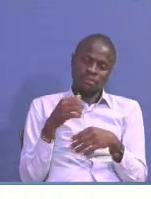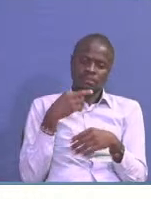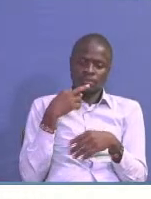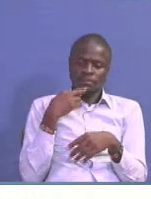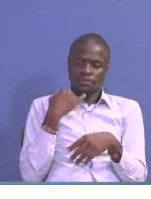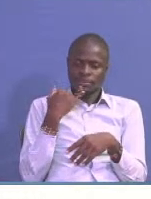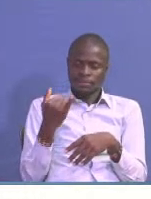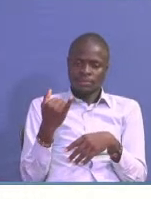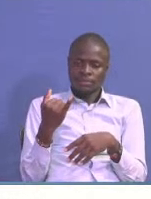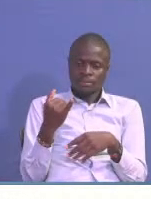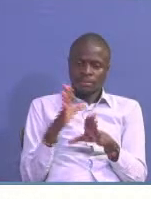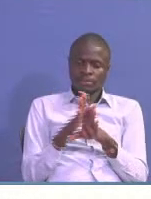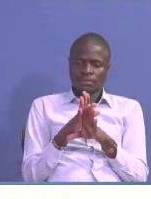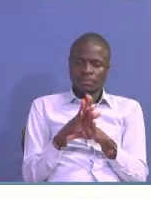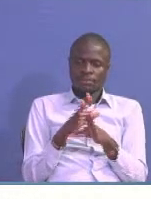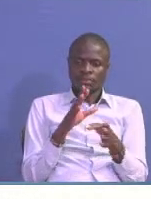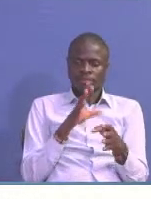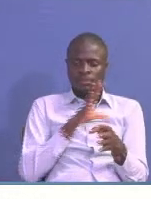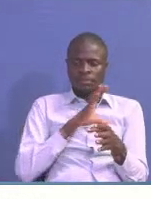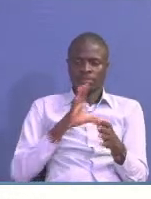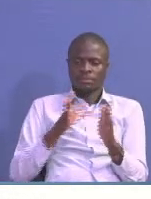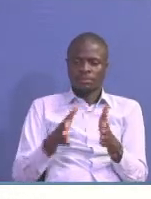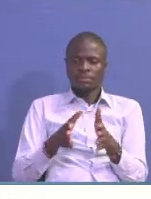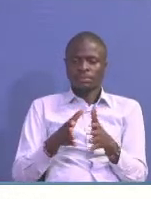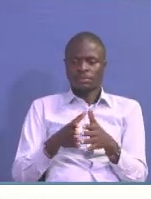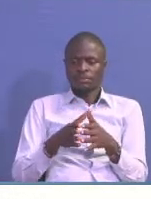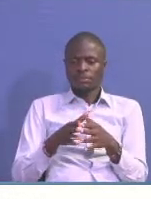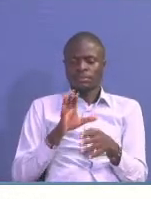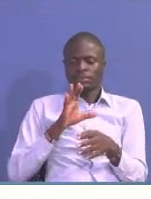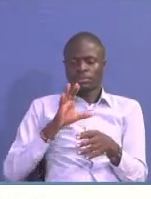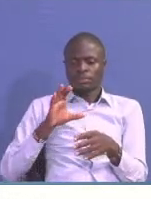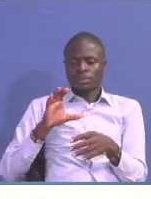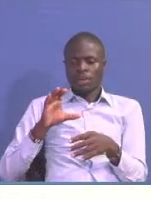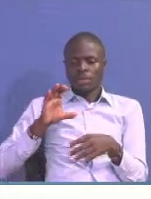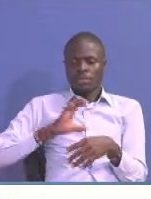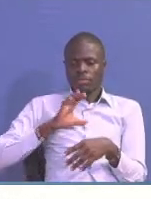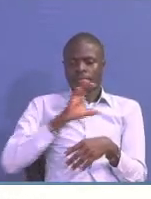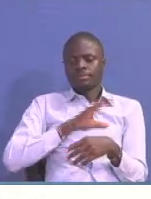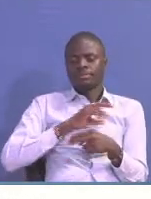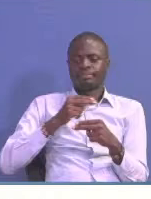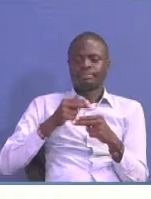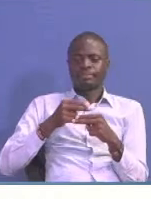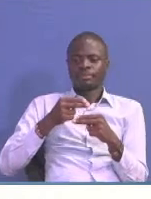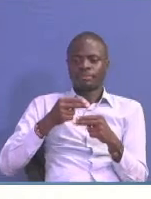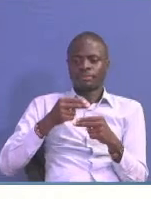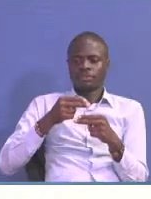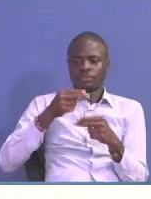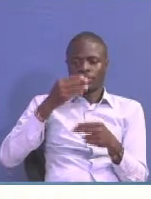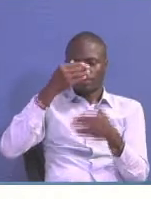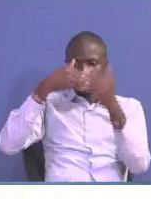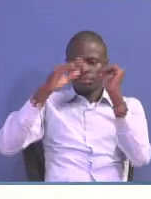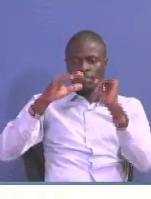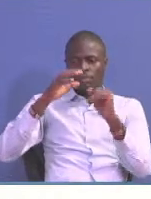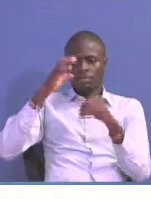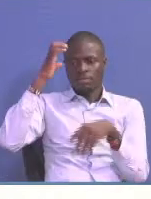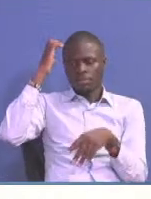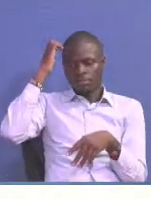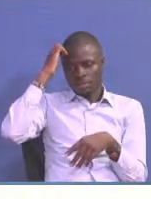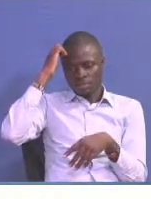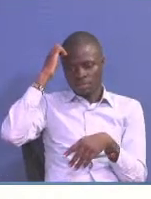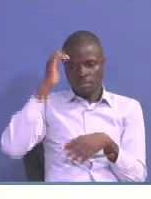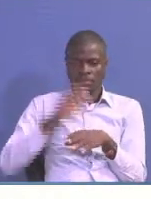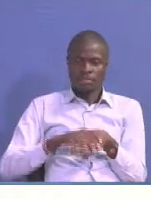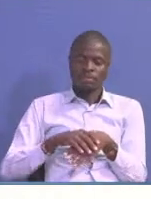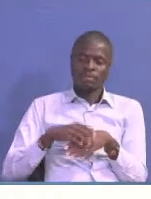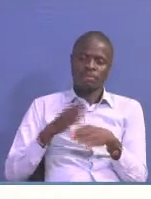highlighted by Ambassador Dr. Francis Muthaura is the Commission for Higher Learning, or the Commission for University Education. This is